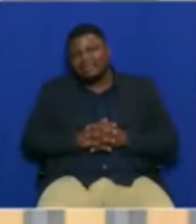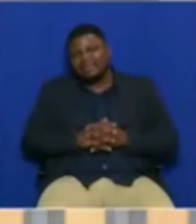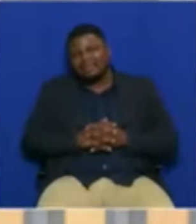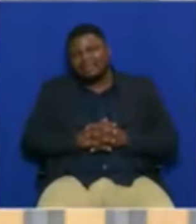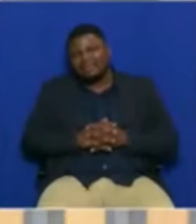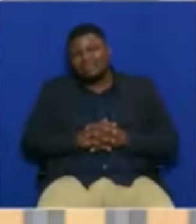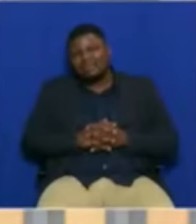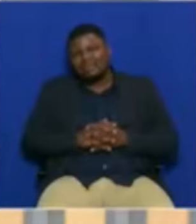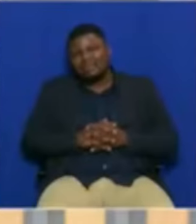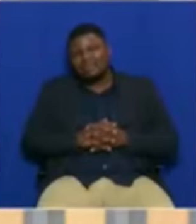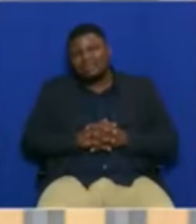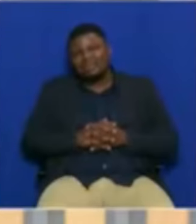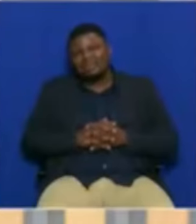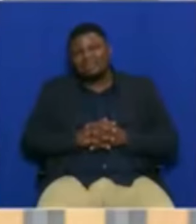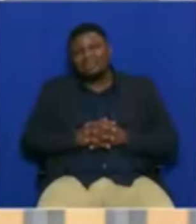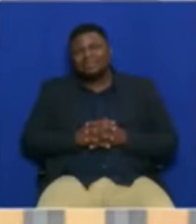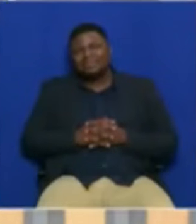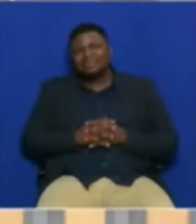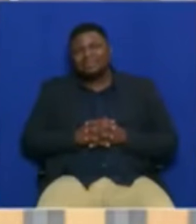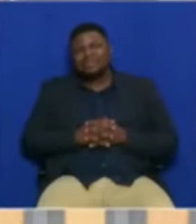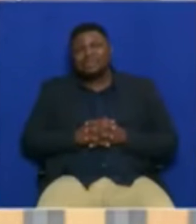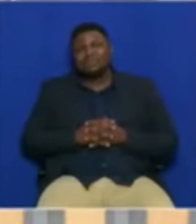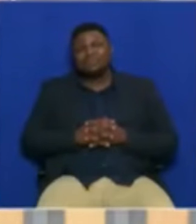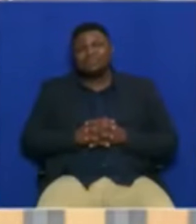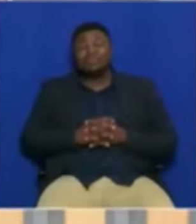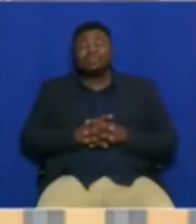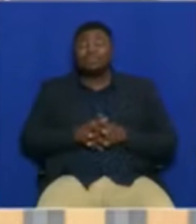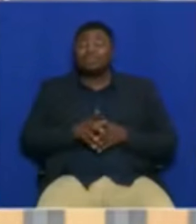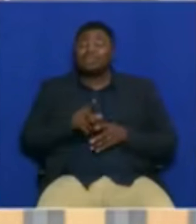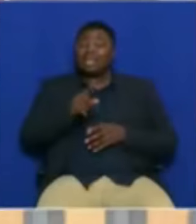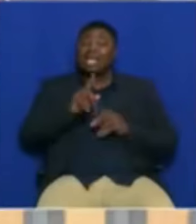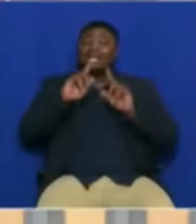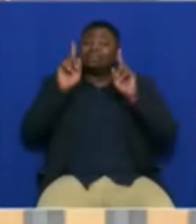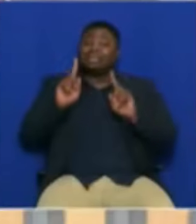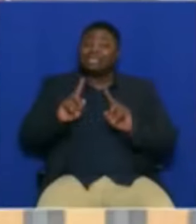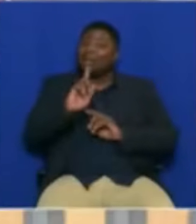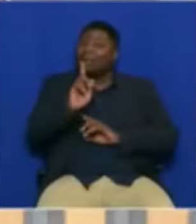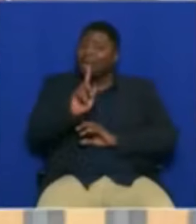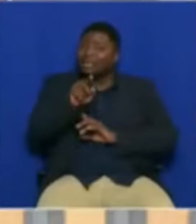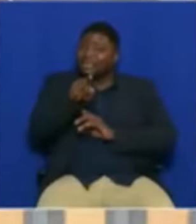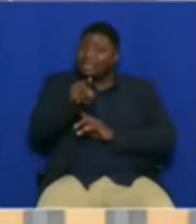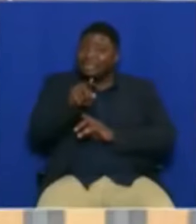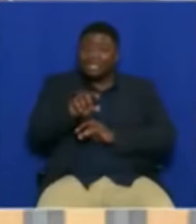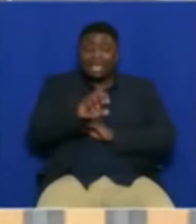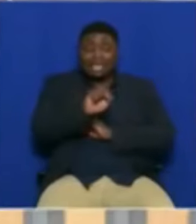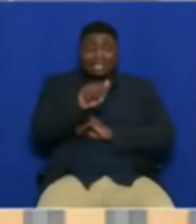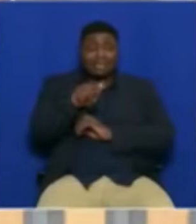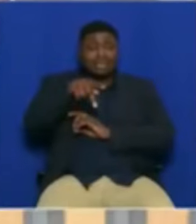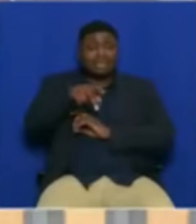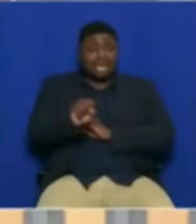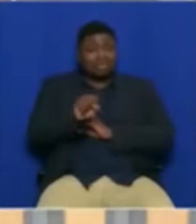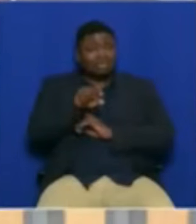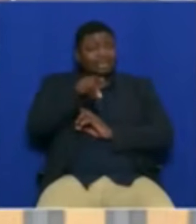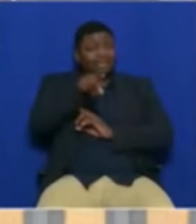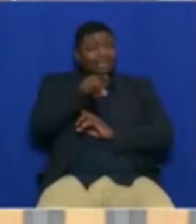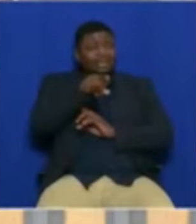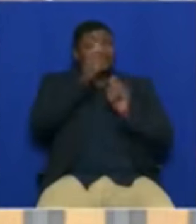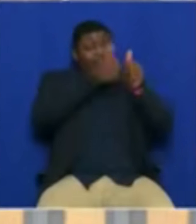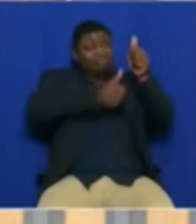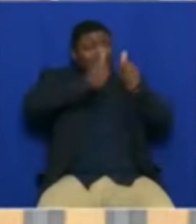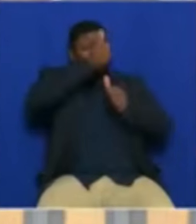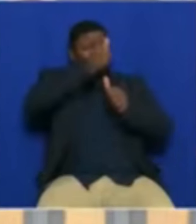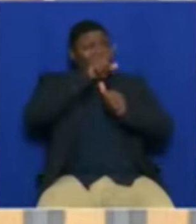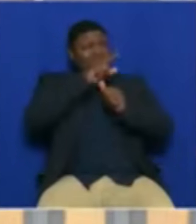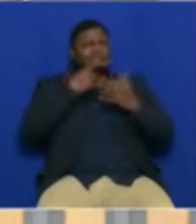Especially regard being head to the fact that SAPS is happy with that list. So you are saying you cannot rely